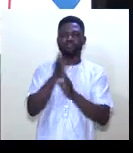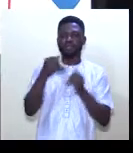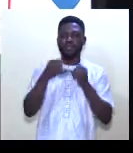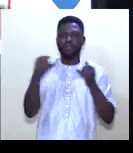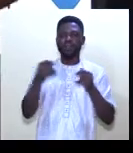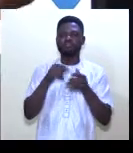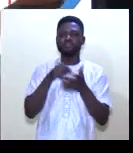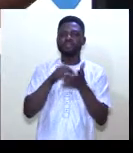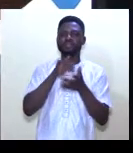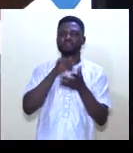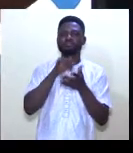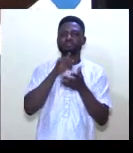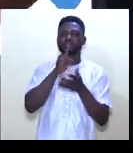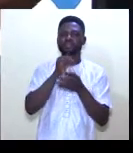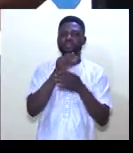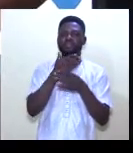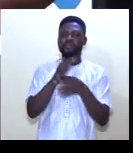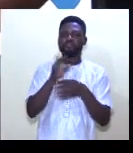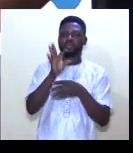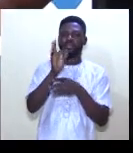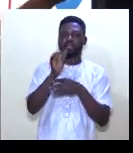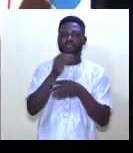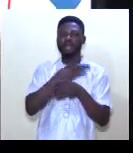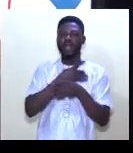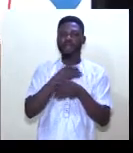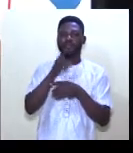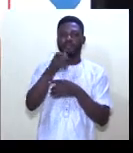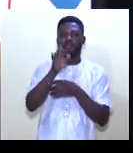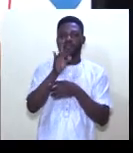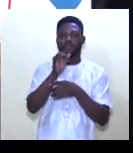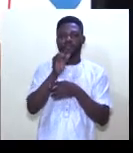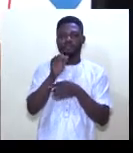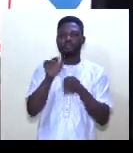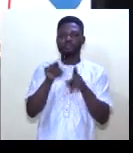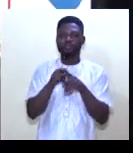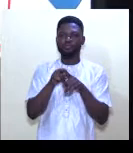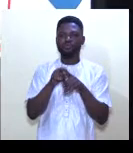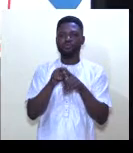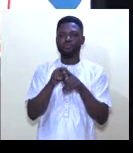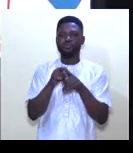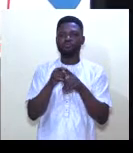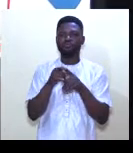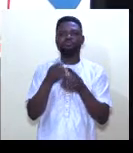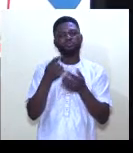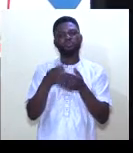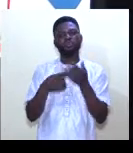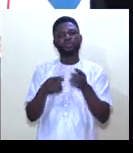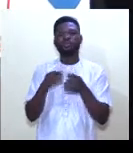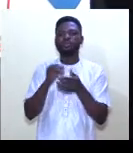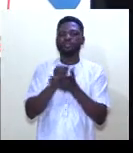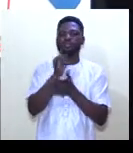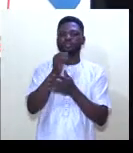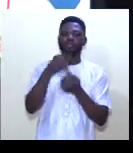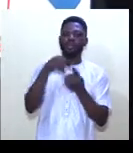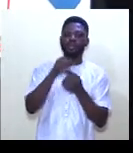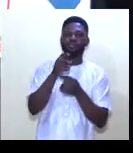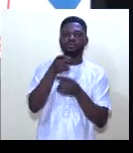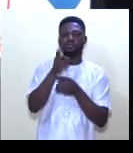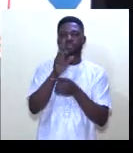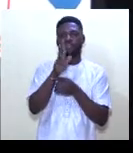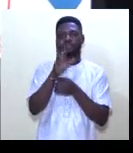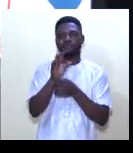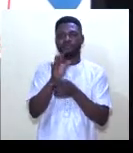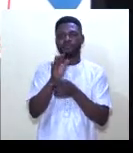line. So this is still between 90 and 180. So halfway between 90 and 180, that should be